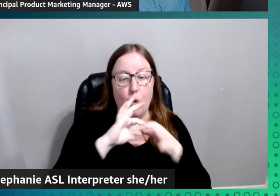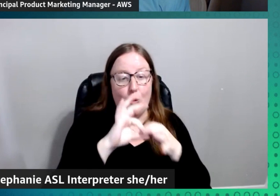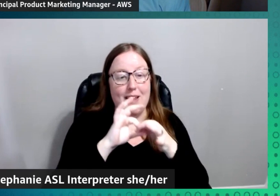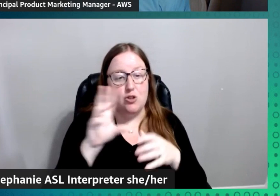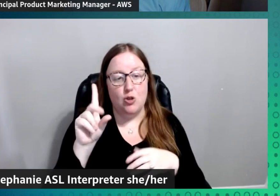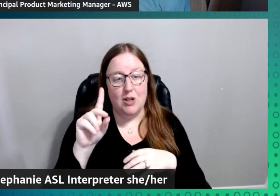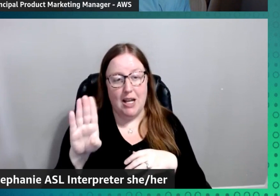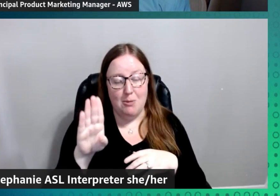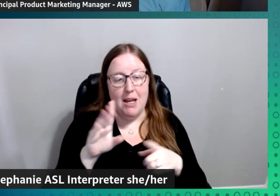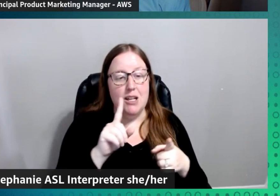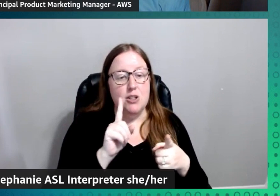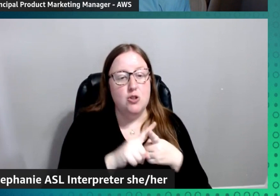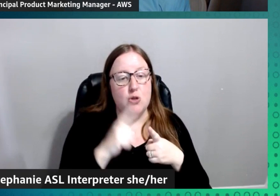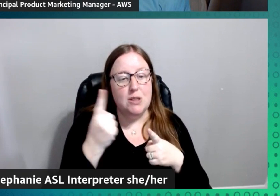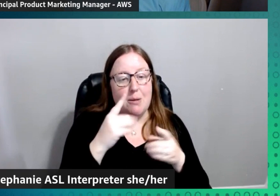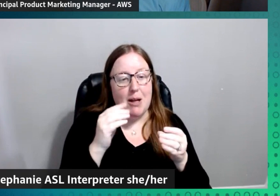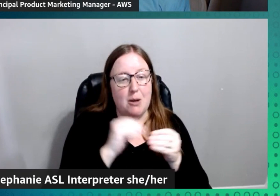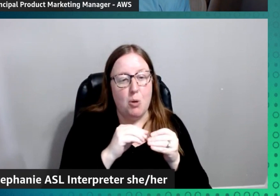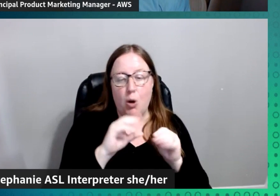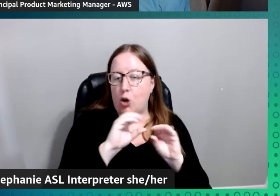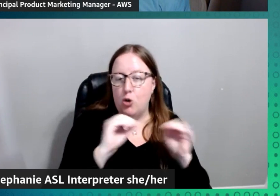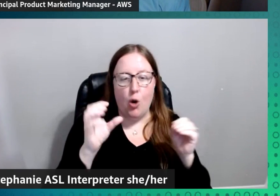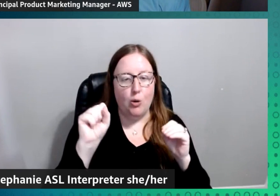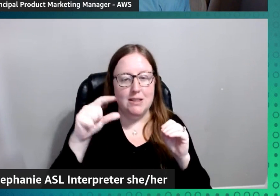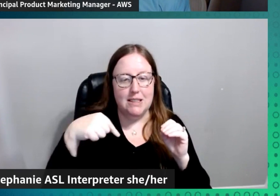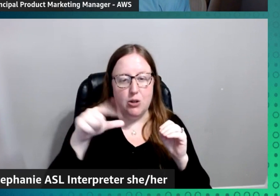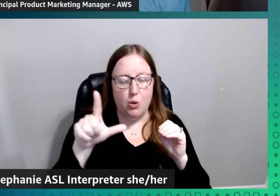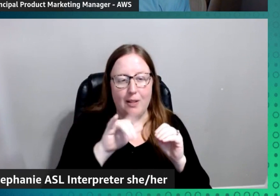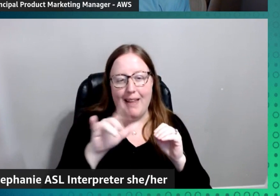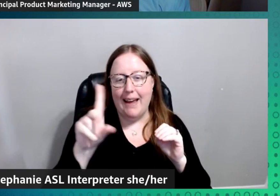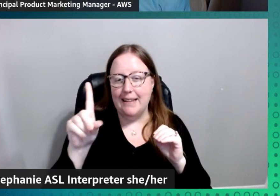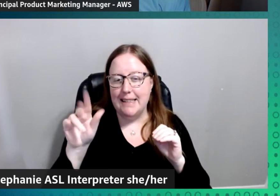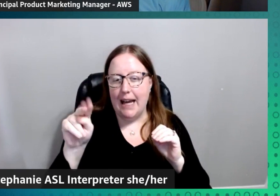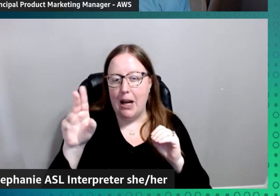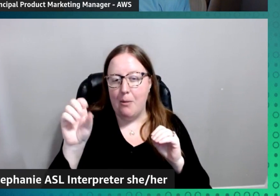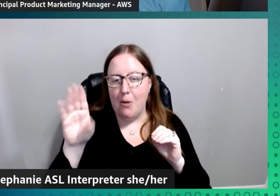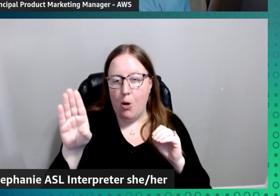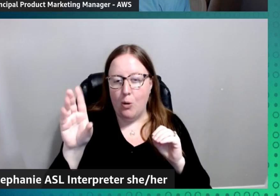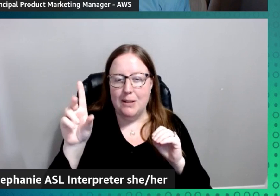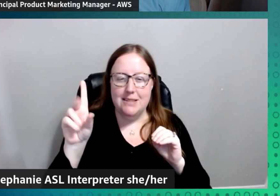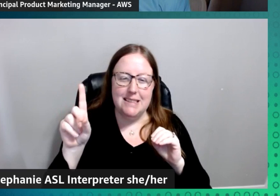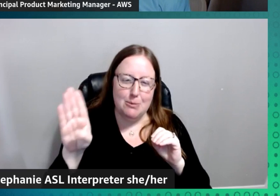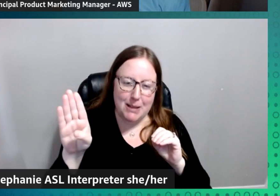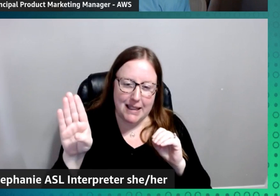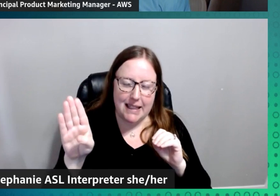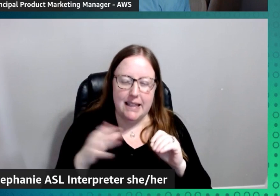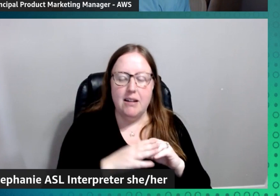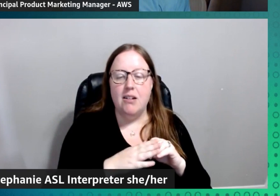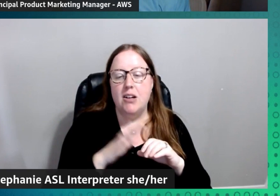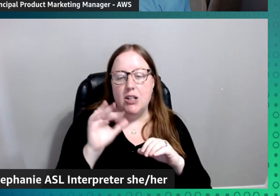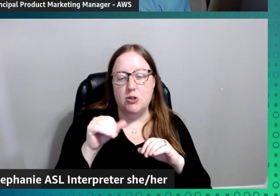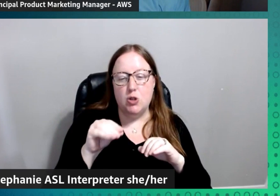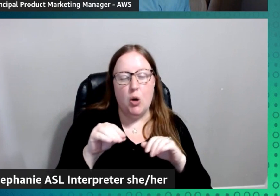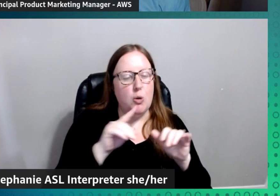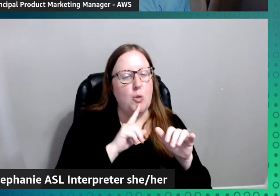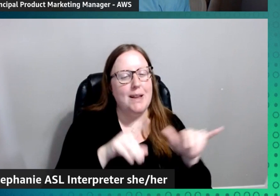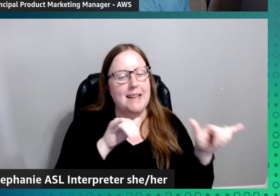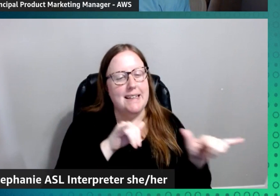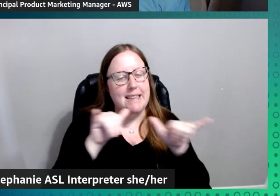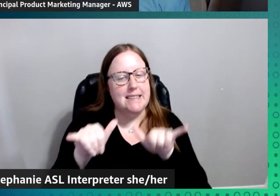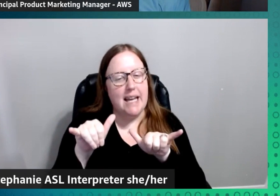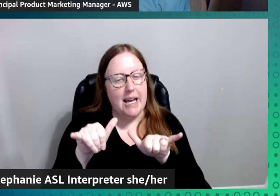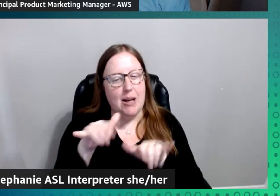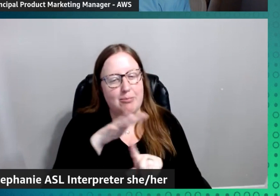databases to something more NoSQL like DynamoDB or something like that. This is kind of that same realm with